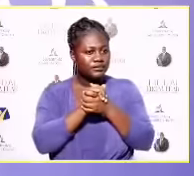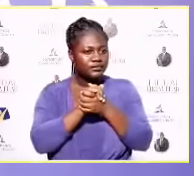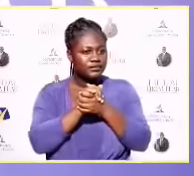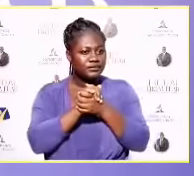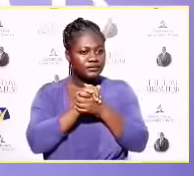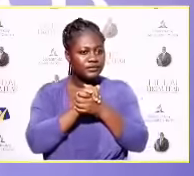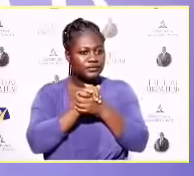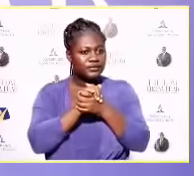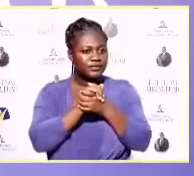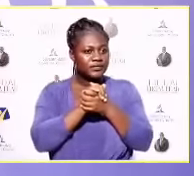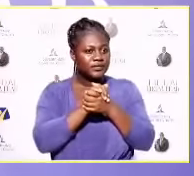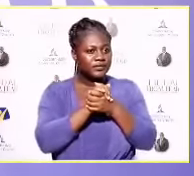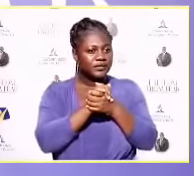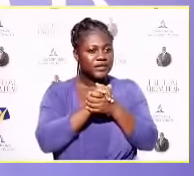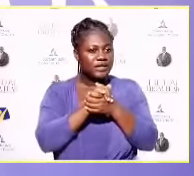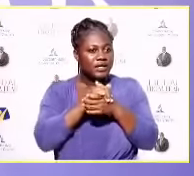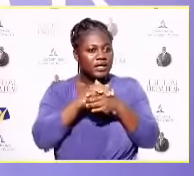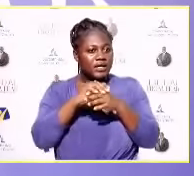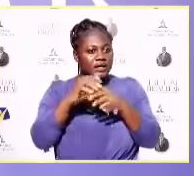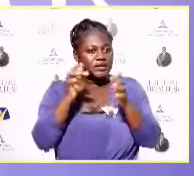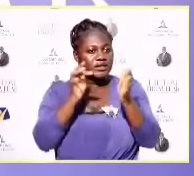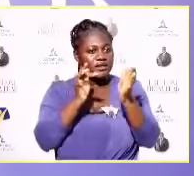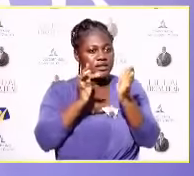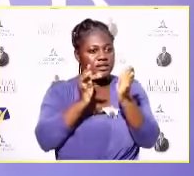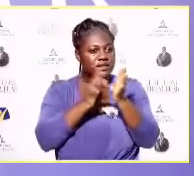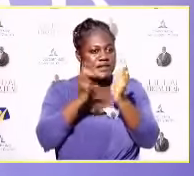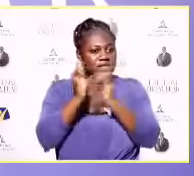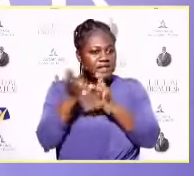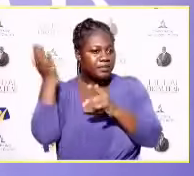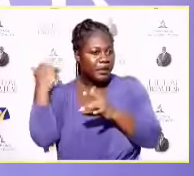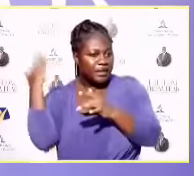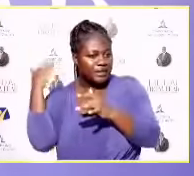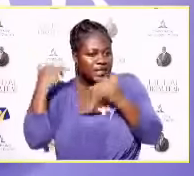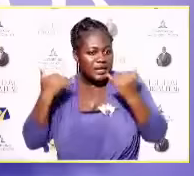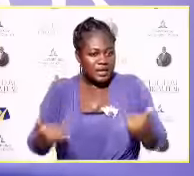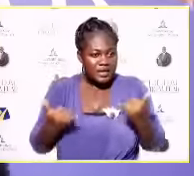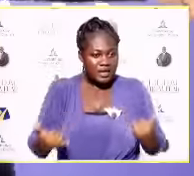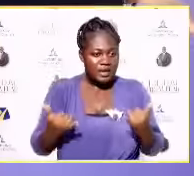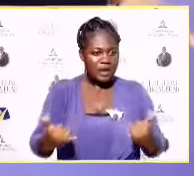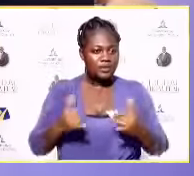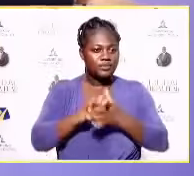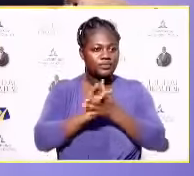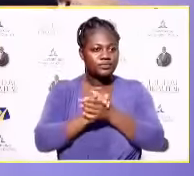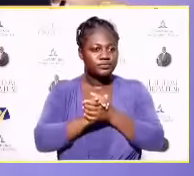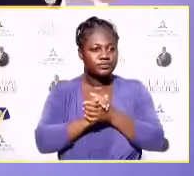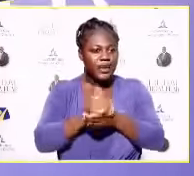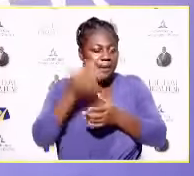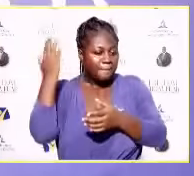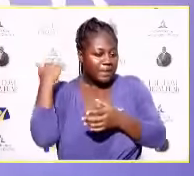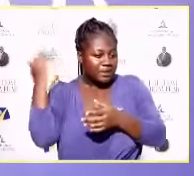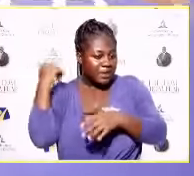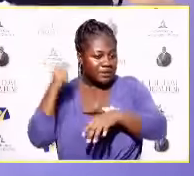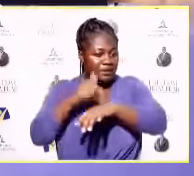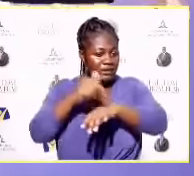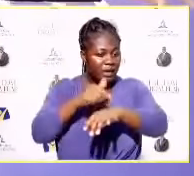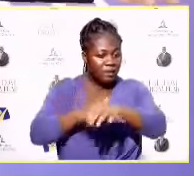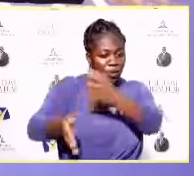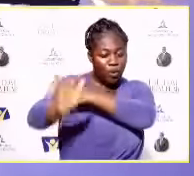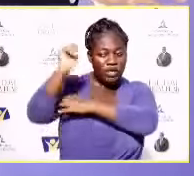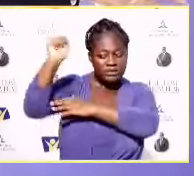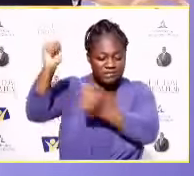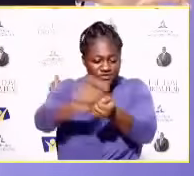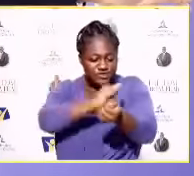Come on, what's our subject? Then and now. Back then, God destroyed